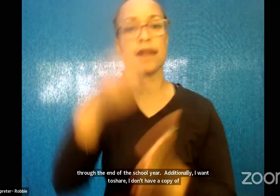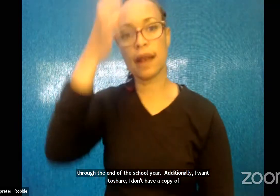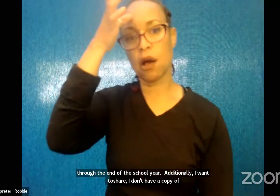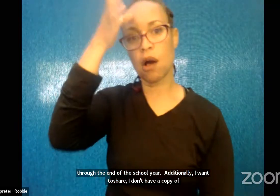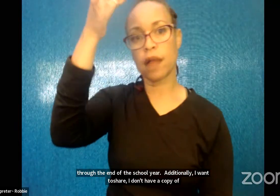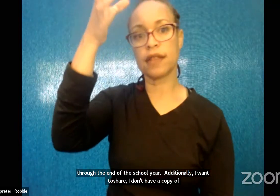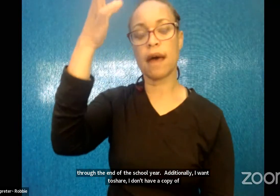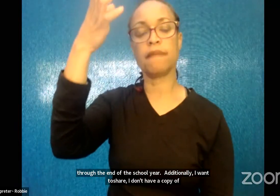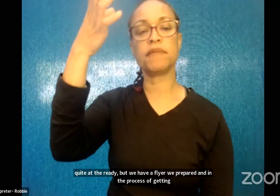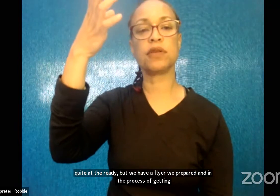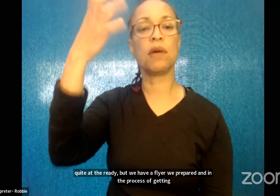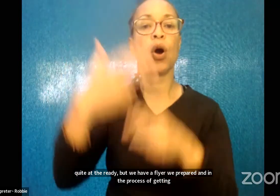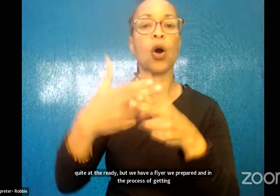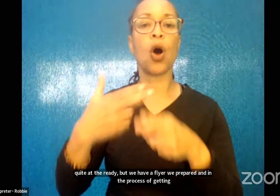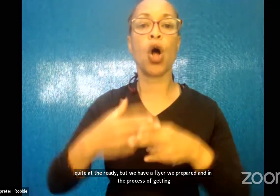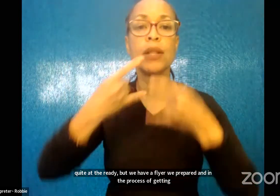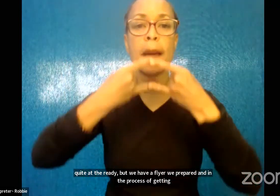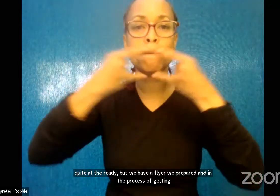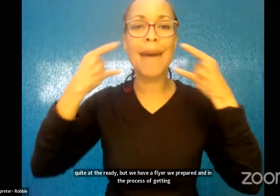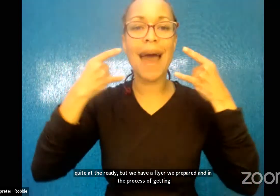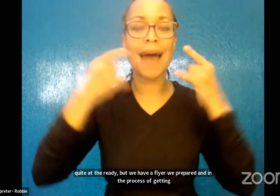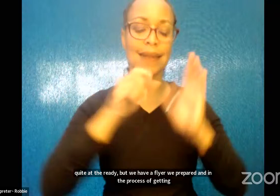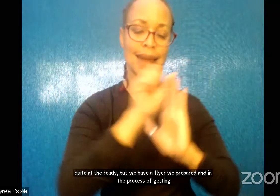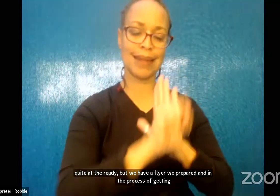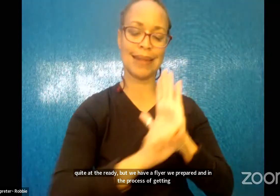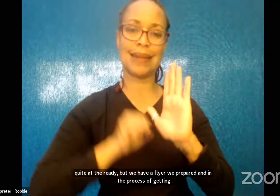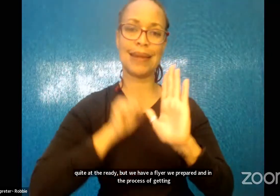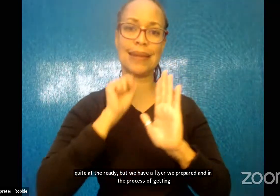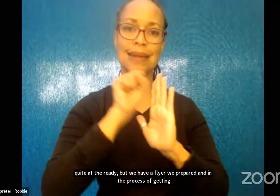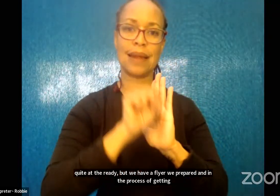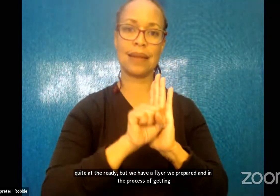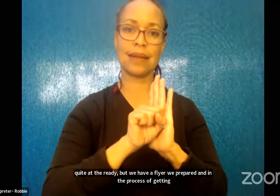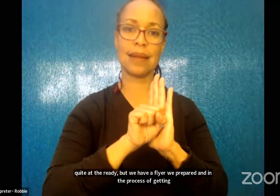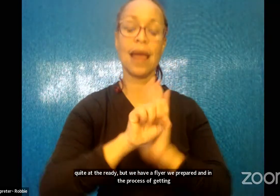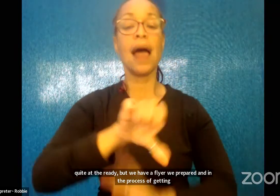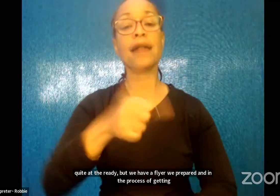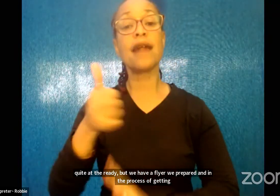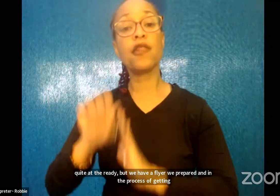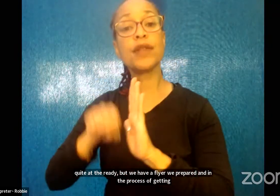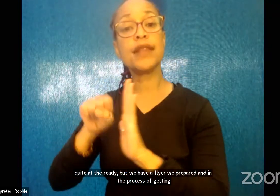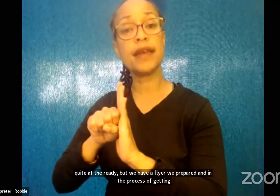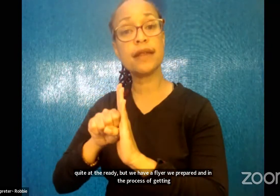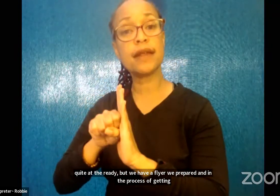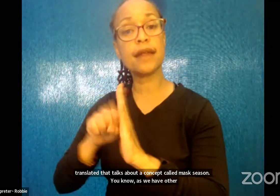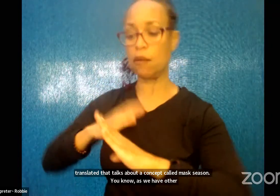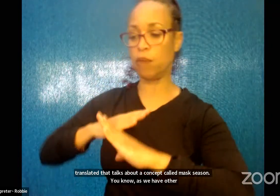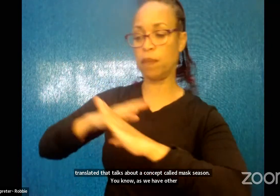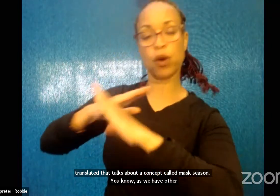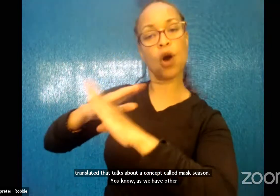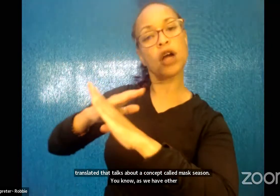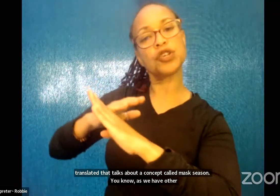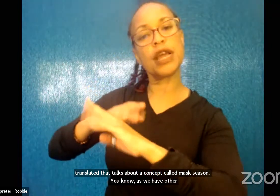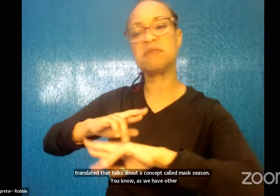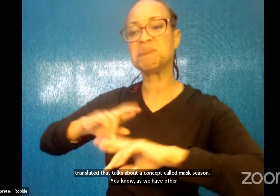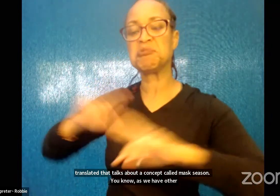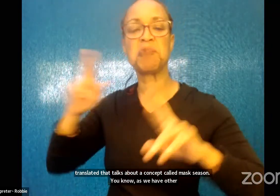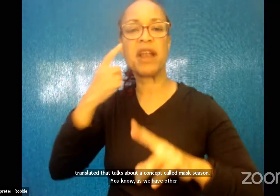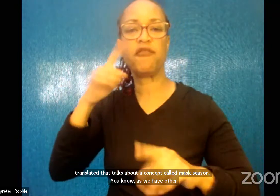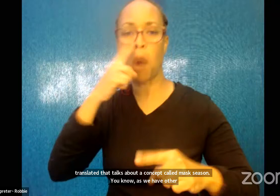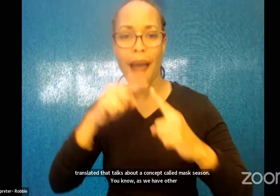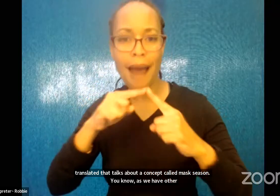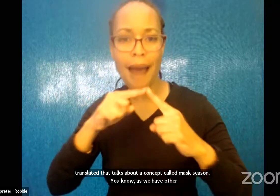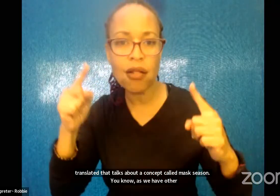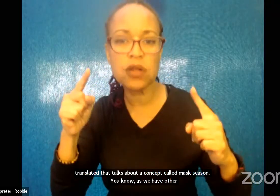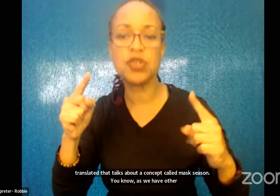mask season. And, as we have other seasons and we take other precautions for allergies or for